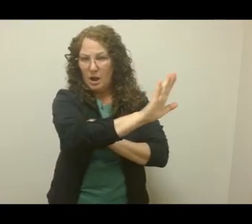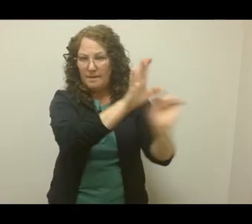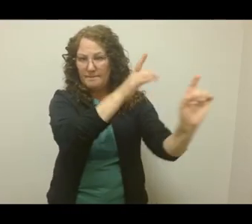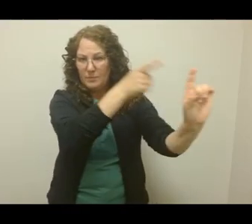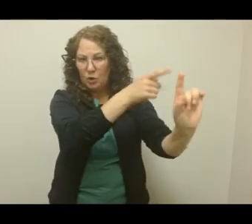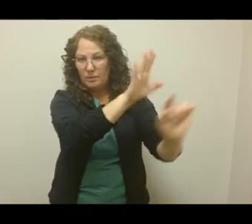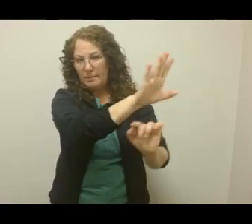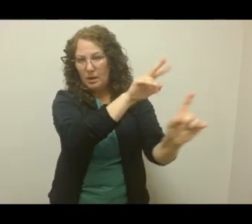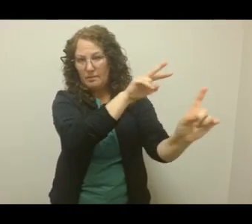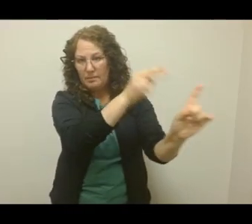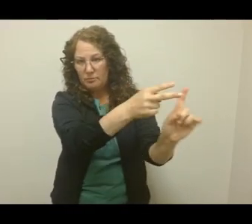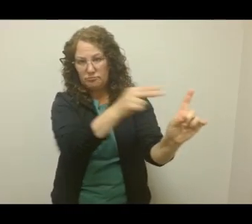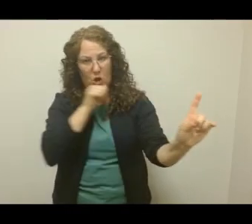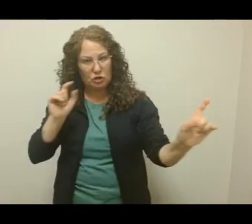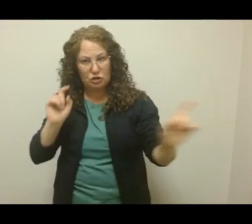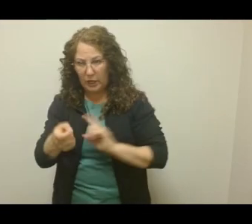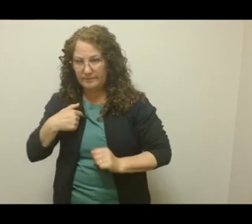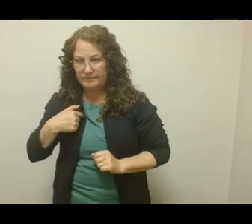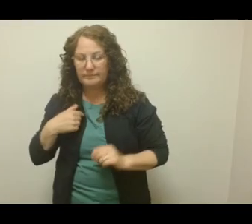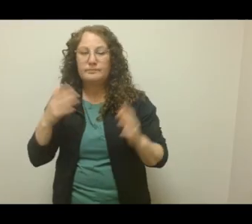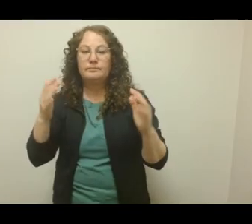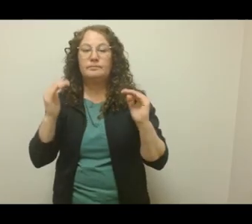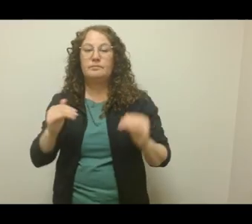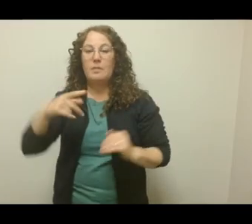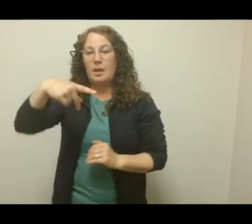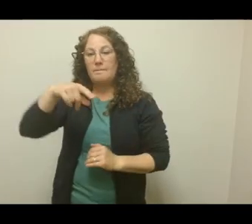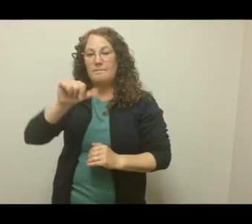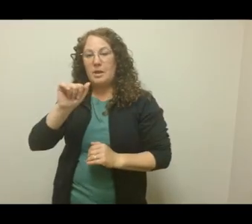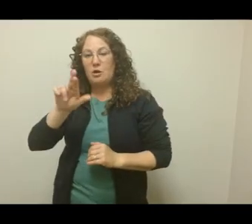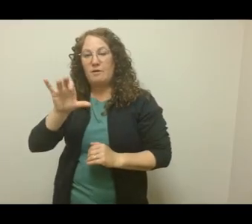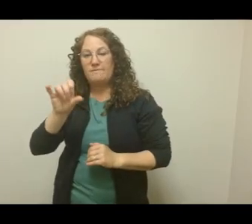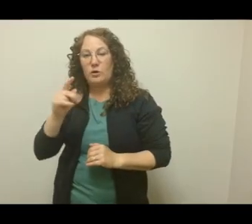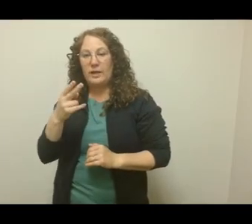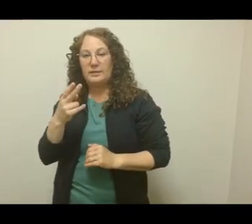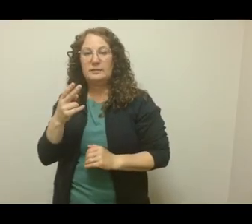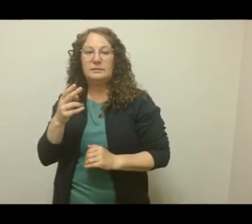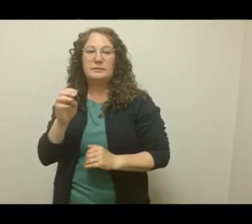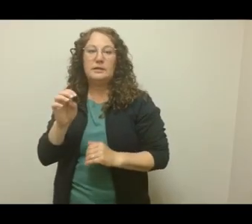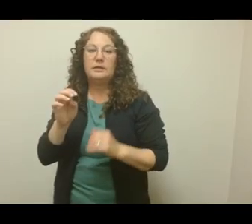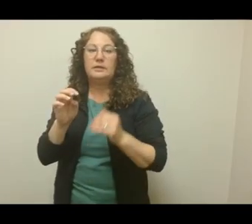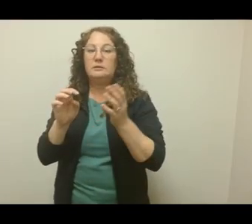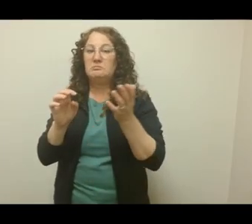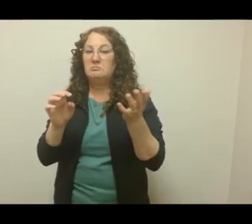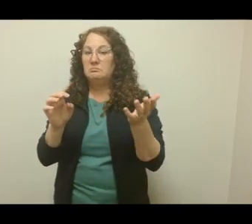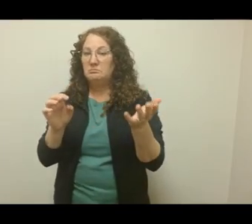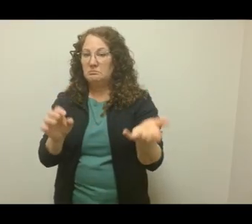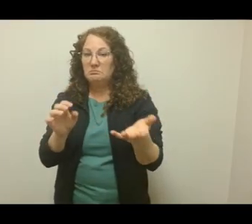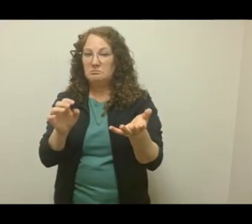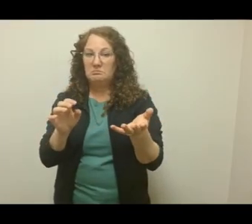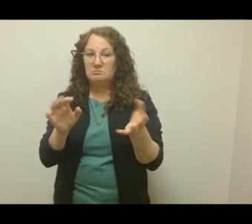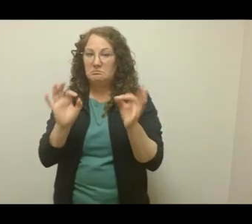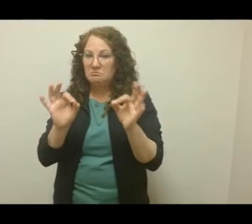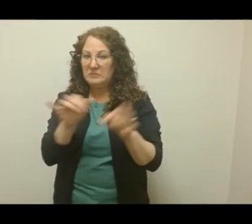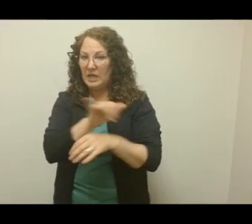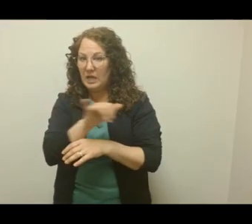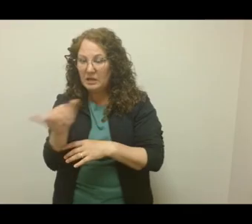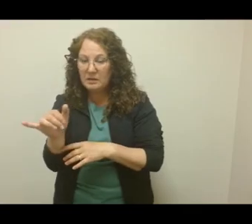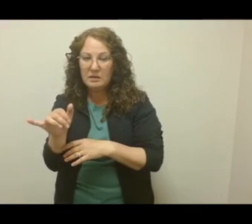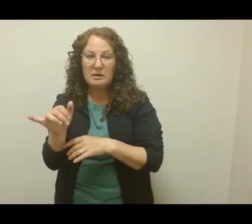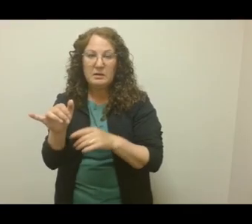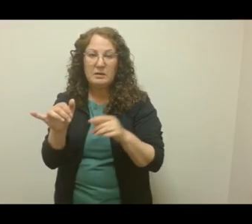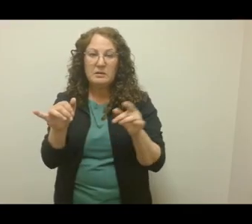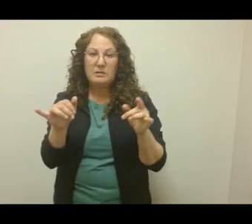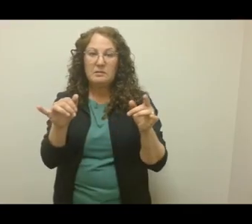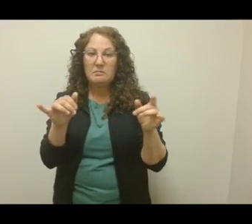view. The paraphrase text is simpler and more concise than the original, which is great. As I said at the beginning of this